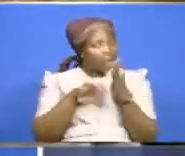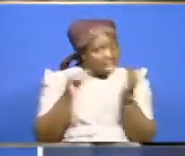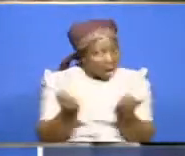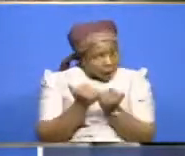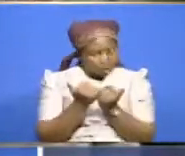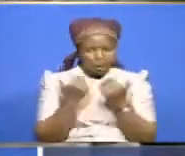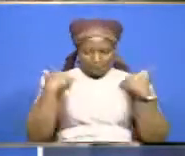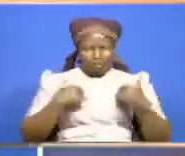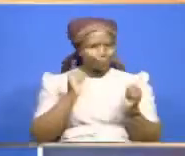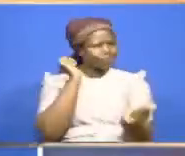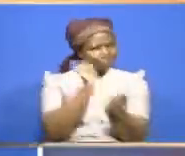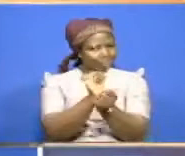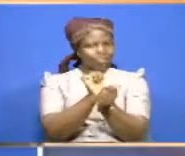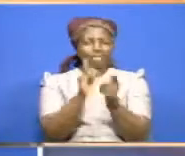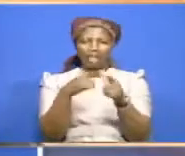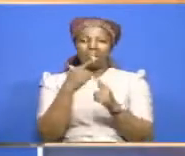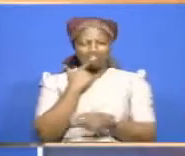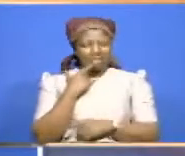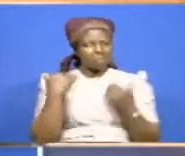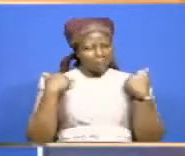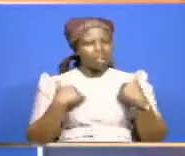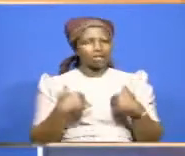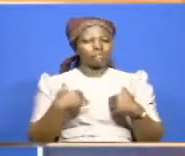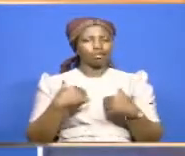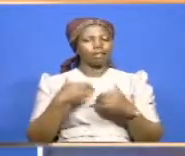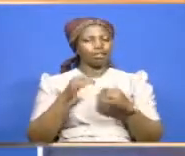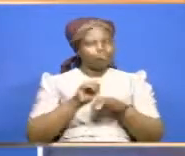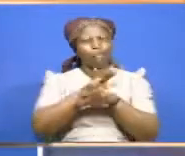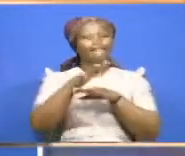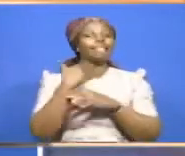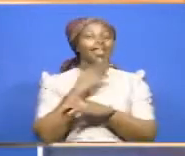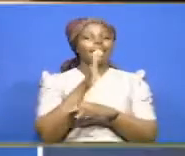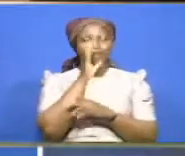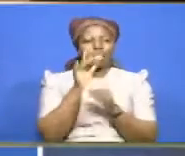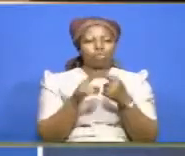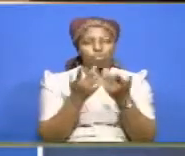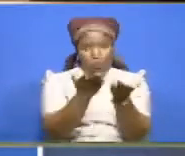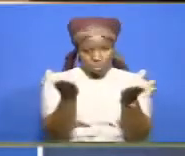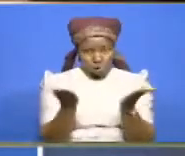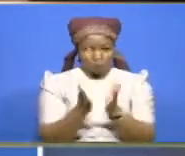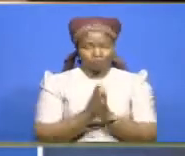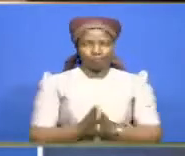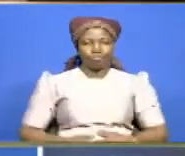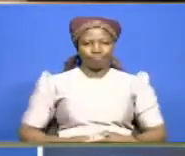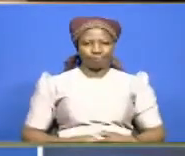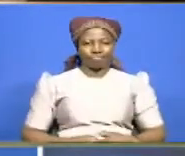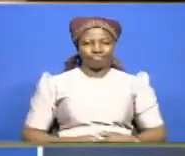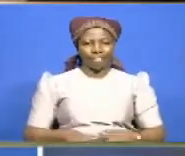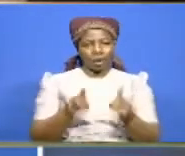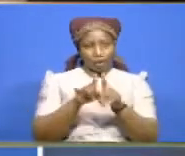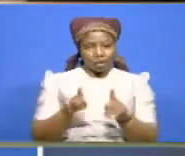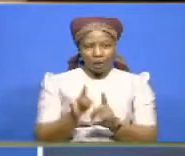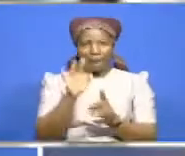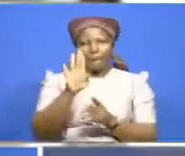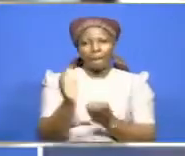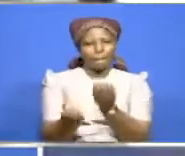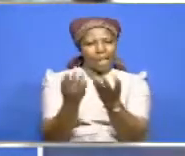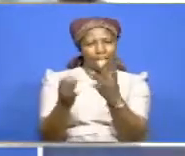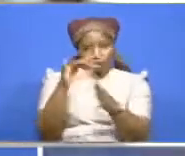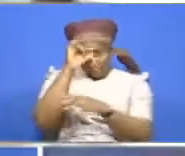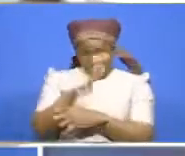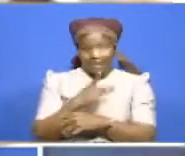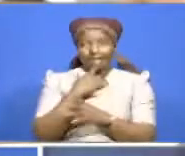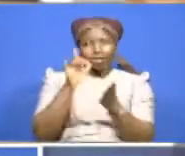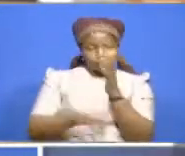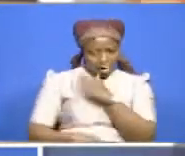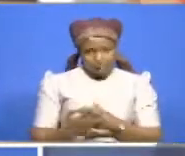mimi nimekuja kuchochea nyinyi. This is Baringo County Governor Stanley Kiptis said naming and shaming is not enough and the full force of the law